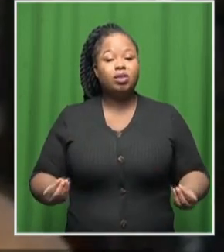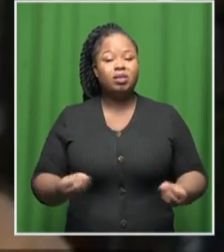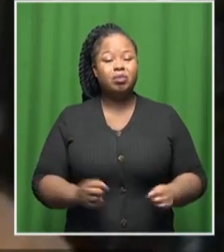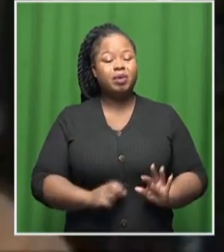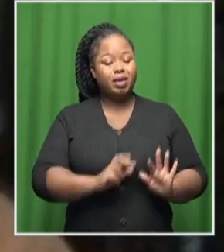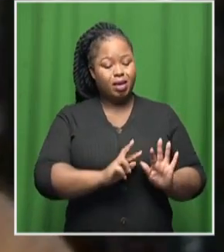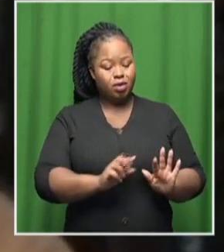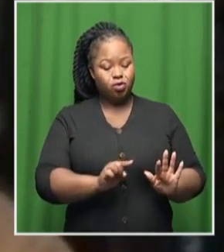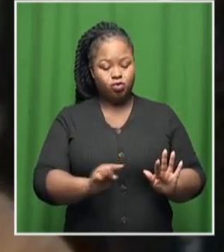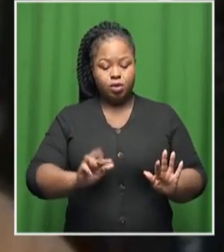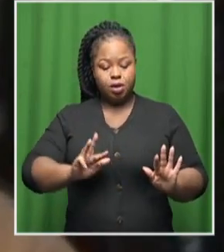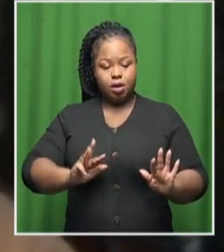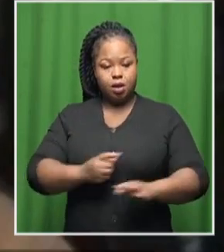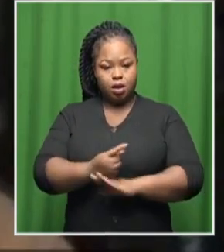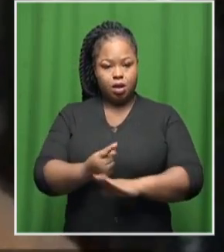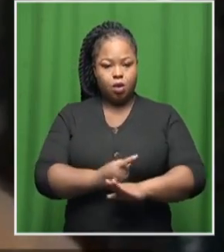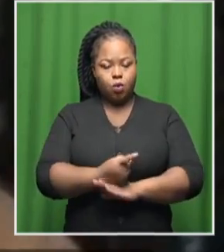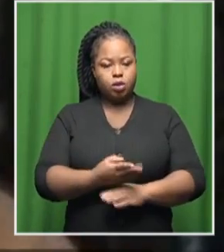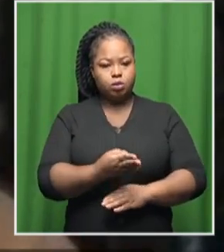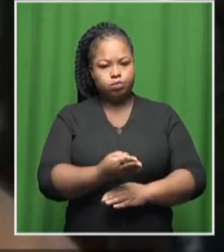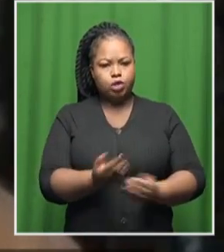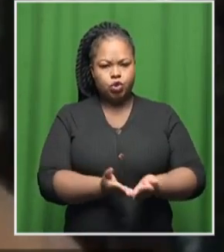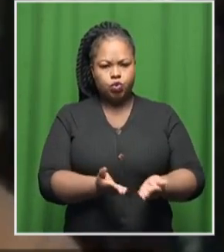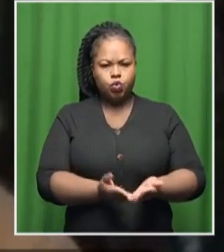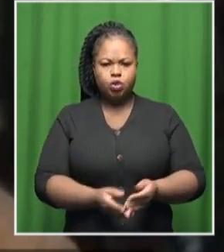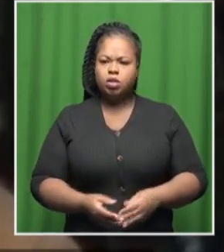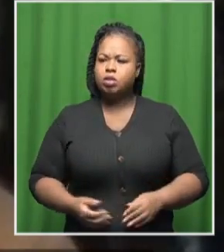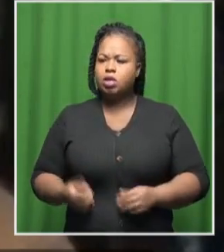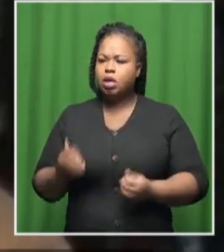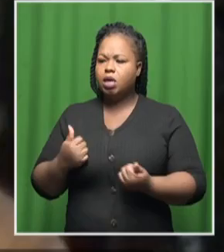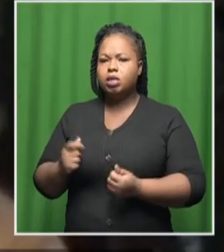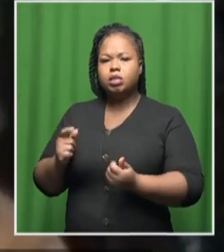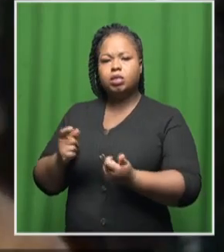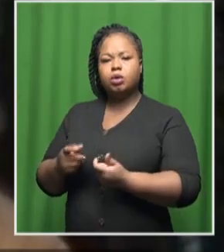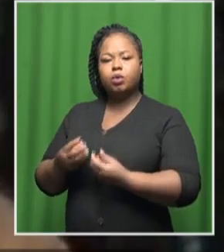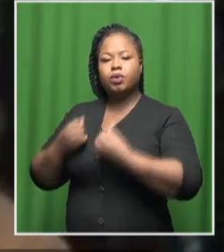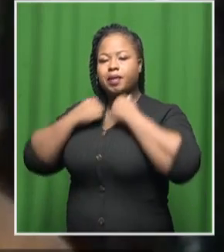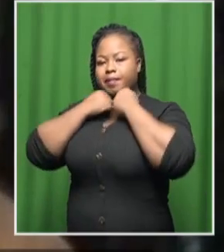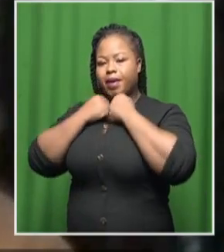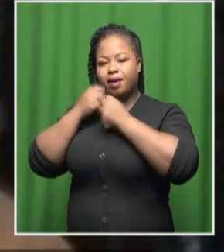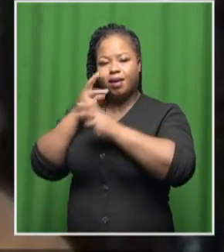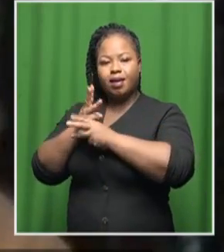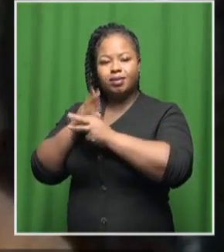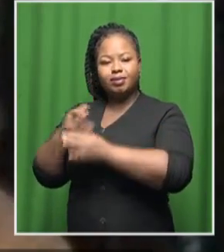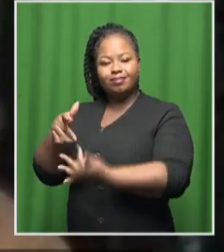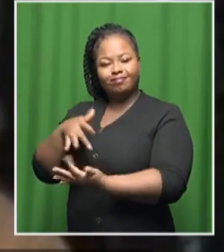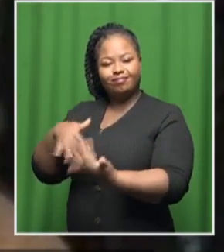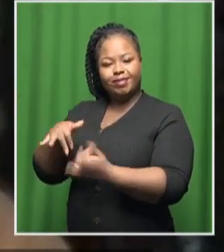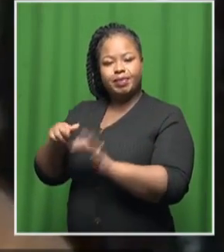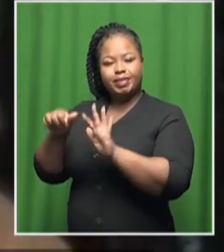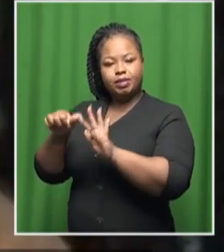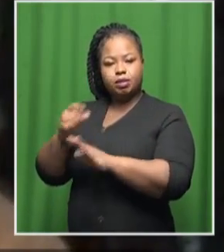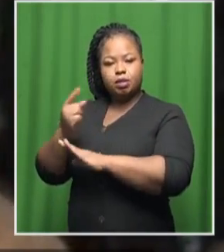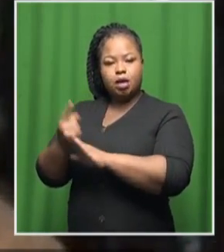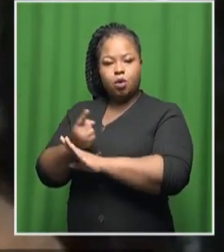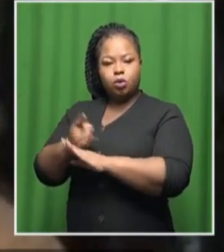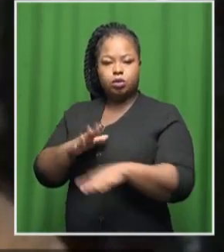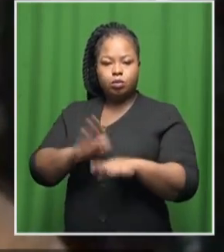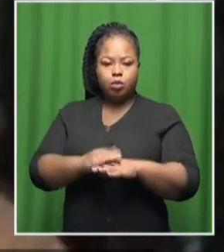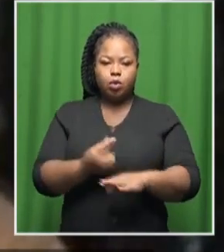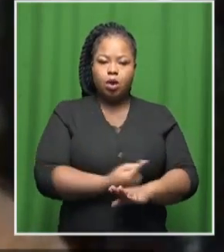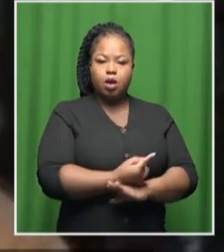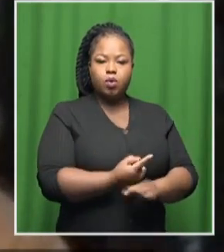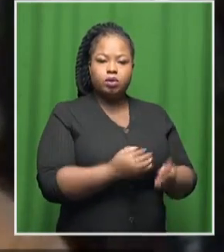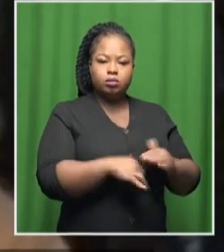schools, and then you see them almost, 6 hours a day as a parent. So they spend more hours in school